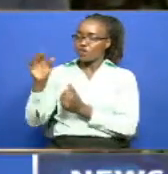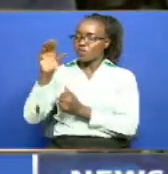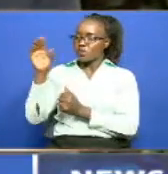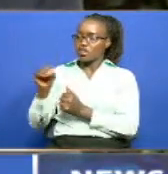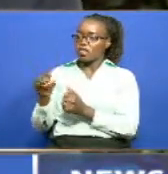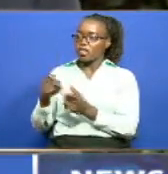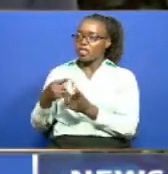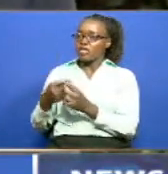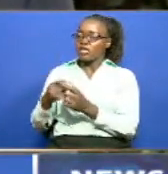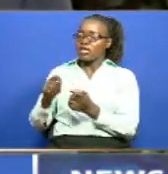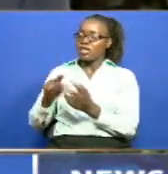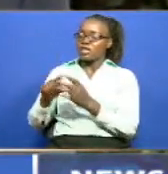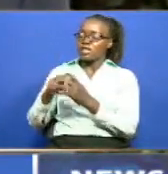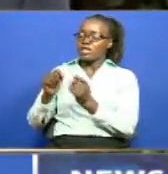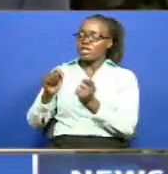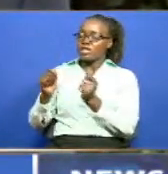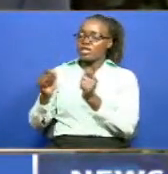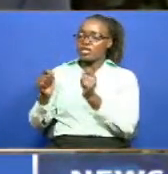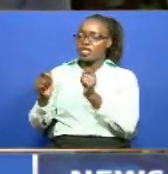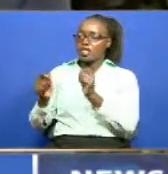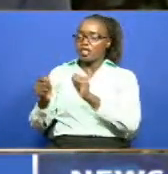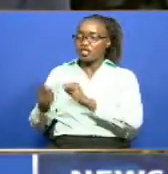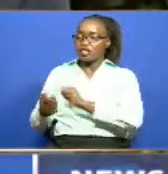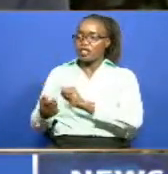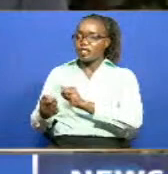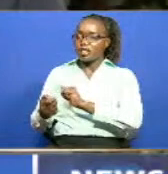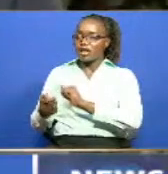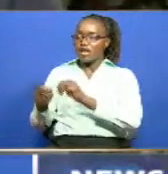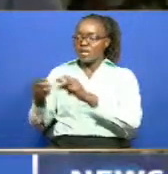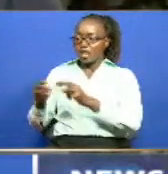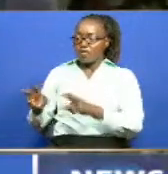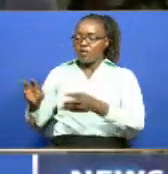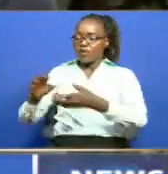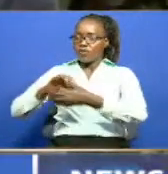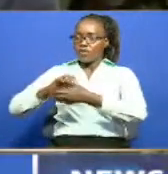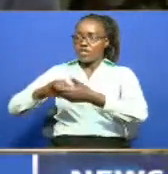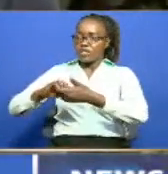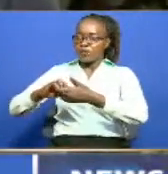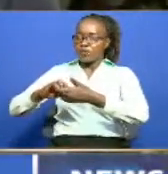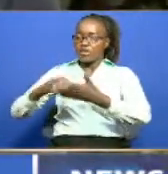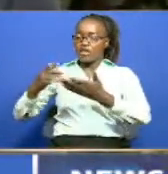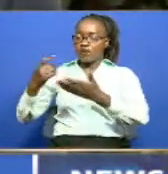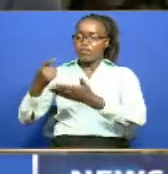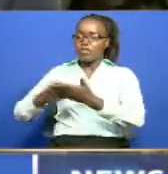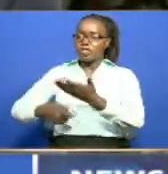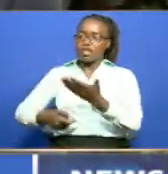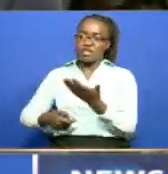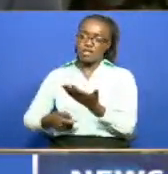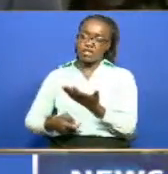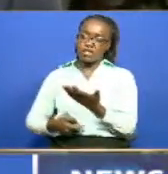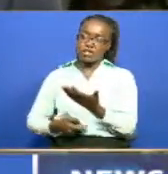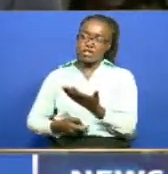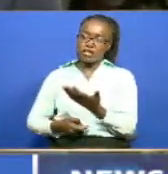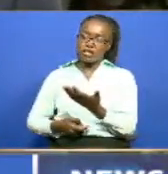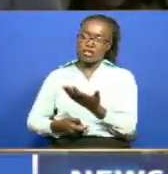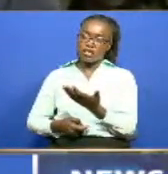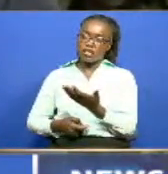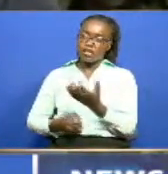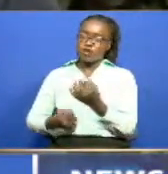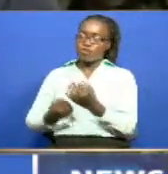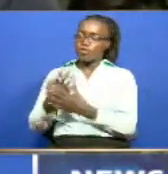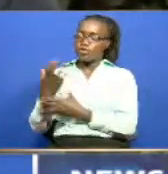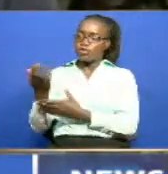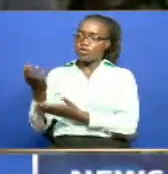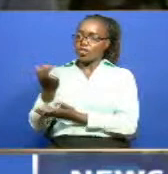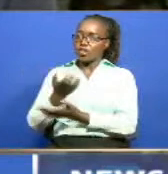start adjusting our method of engagement, even how we tax, how we grow the economy, what is